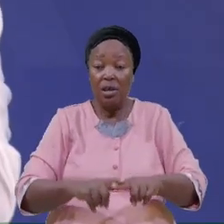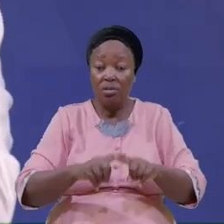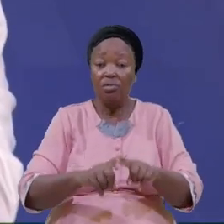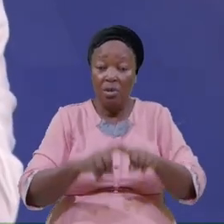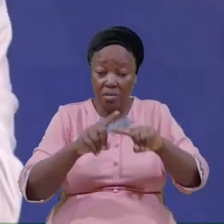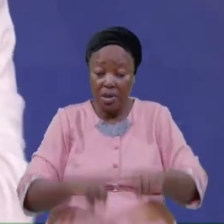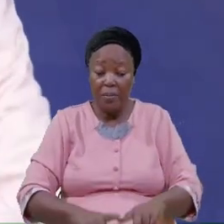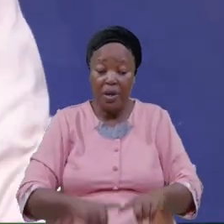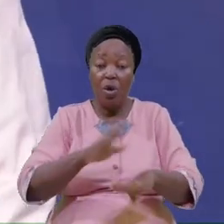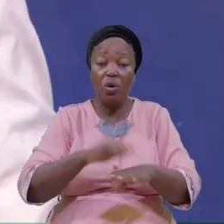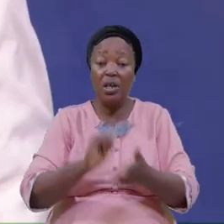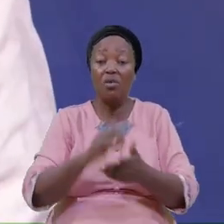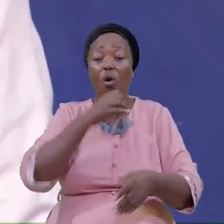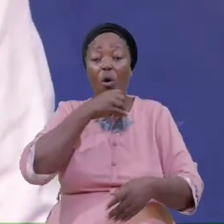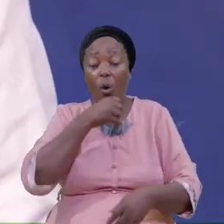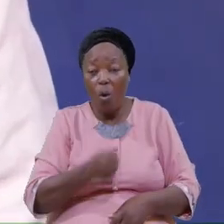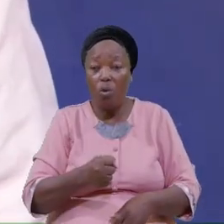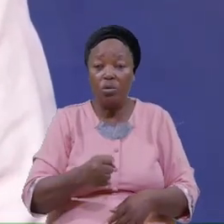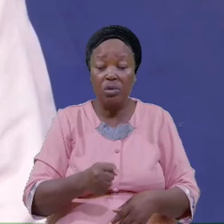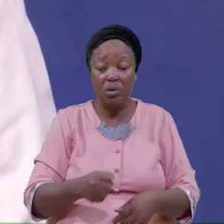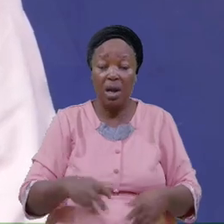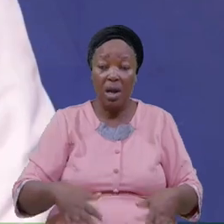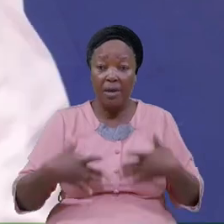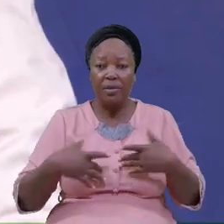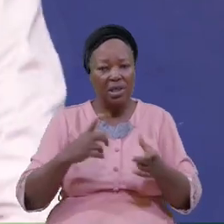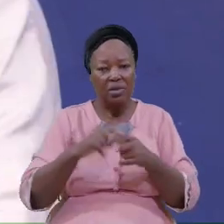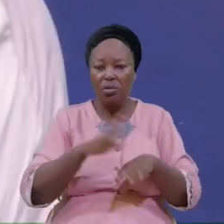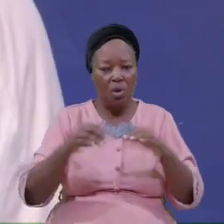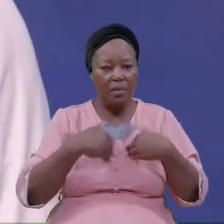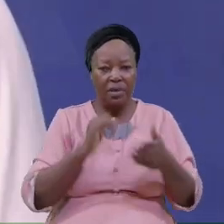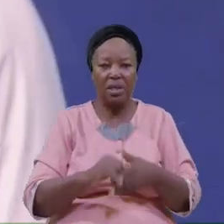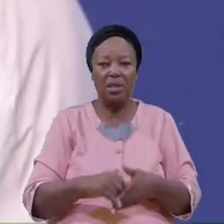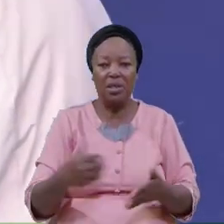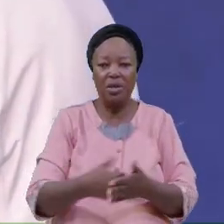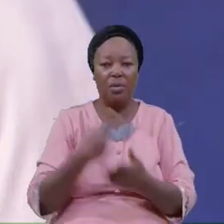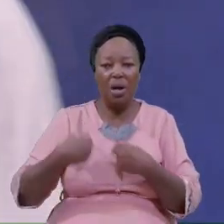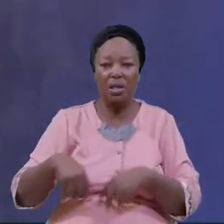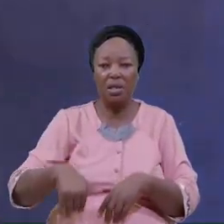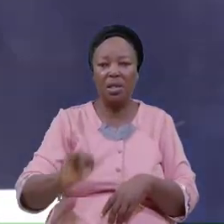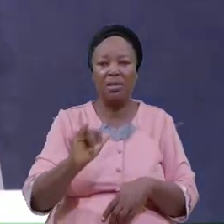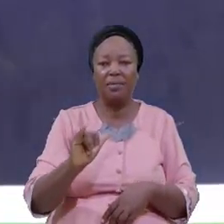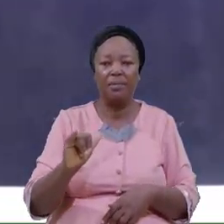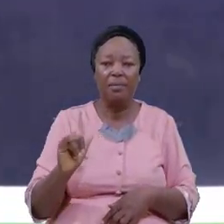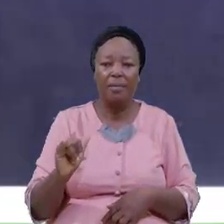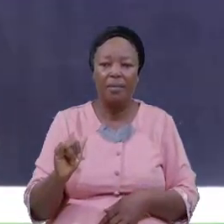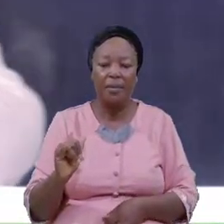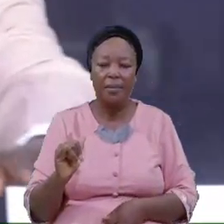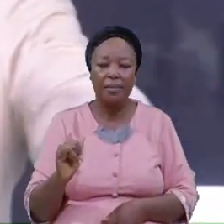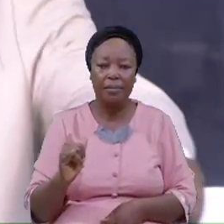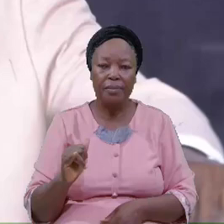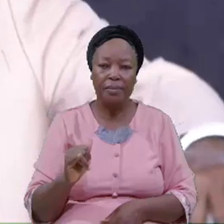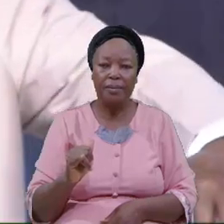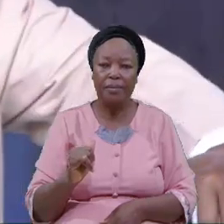life, you don't have a new heart yet. Si vous tournez toujours vers les anciennes tendances, vous n'avez pas un cœur nouveau.